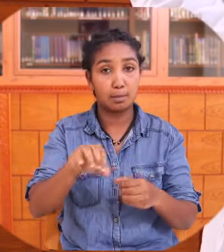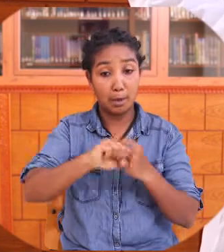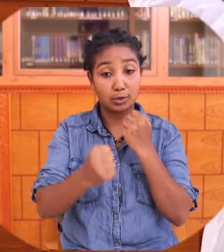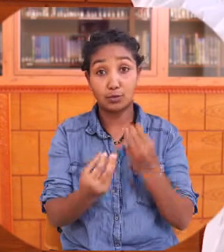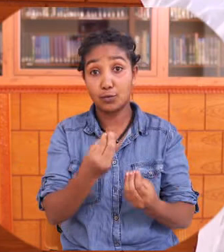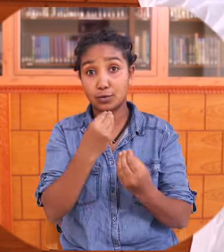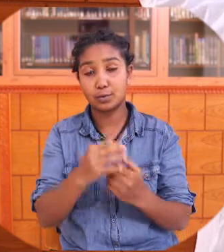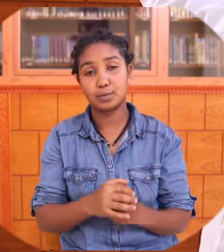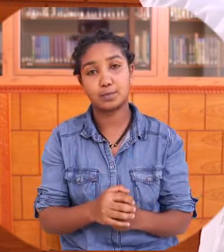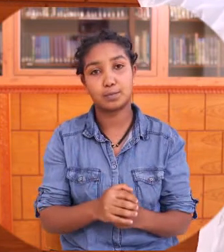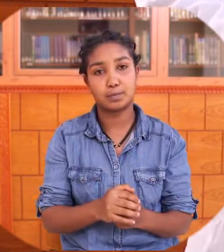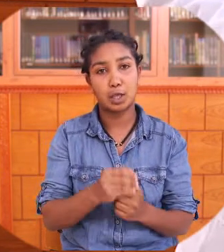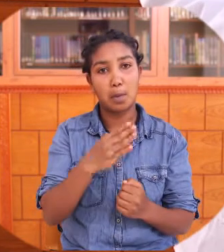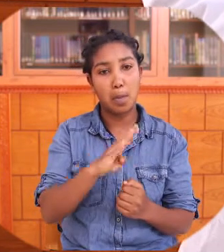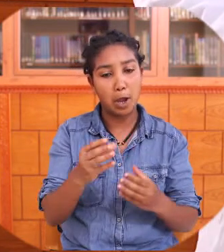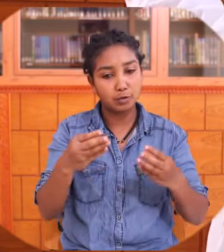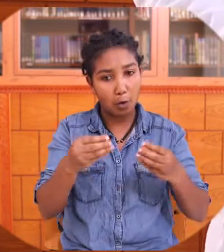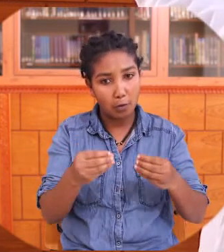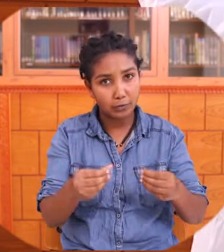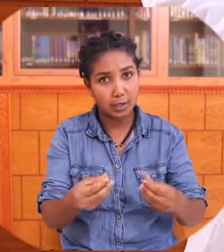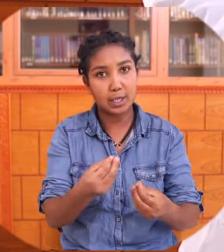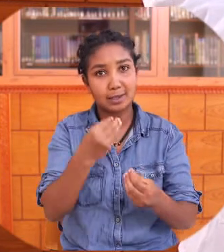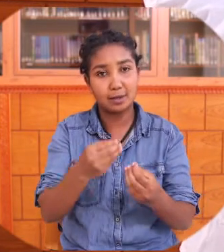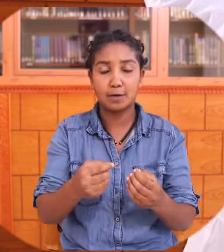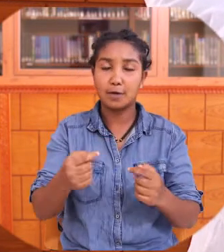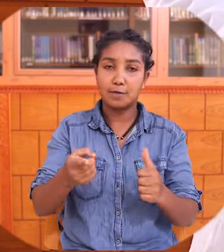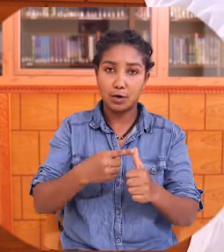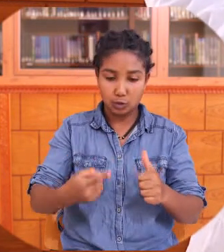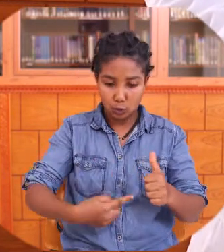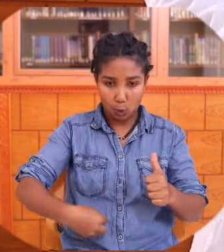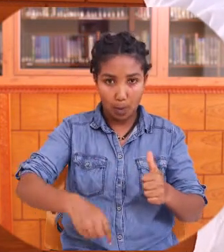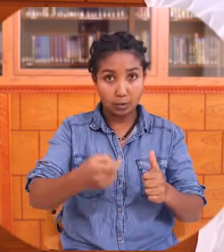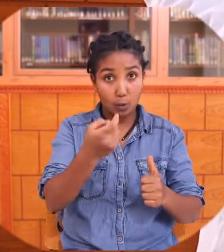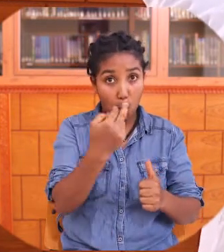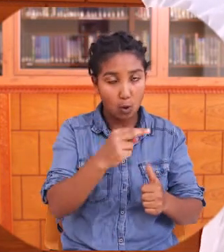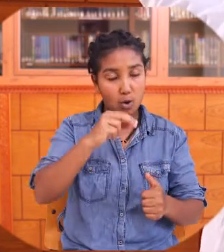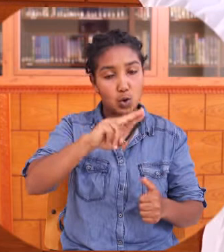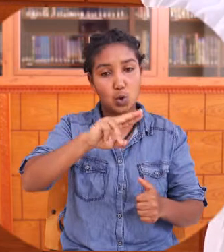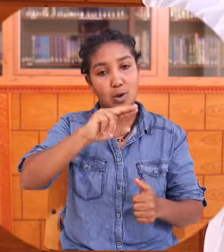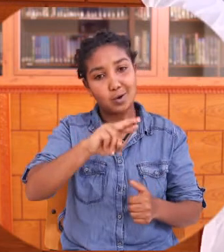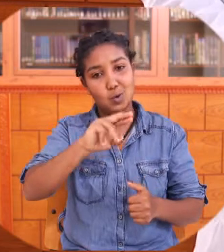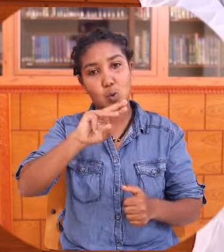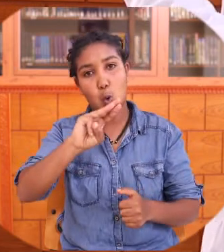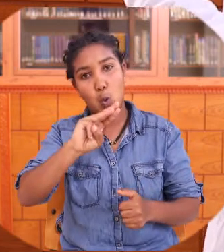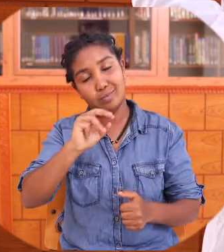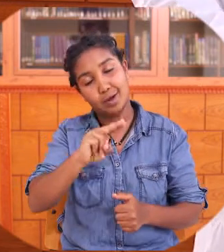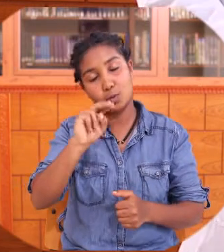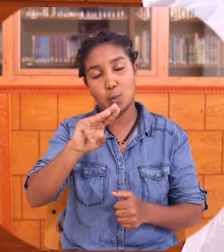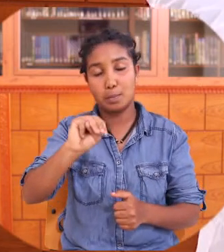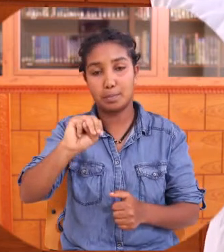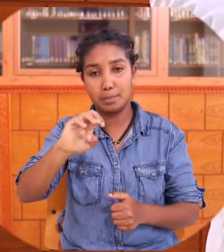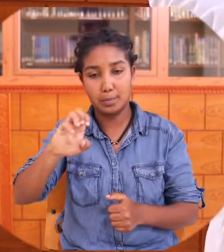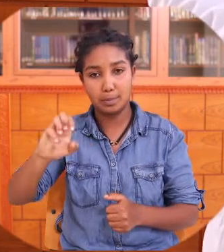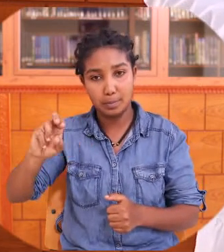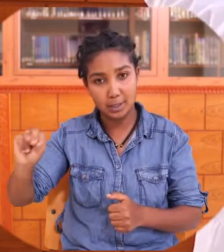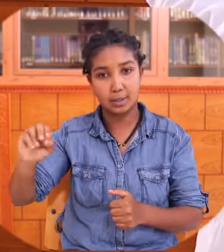food by softening it in their first stomach or rumen, and then they bring back to the mouth and re-chew